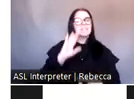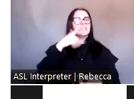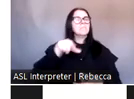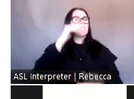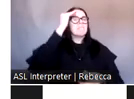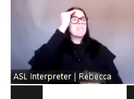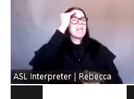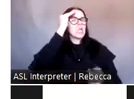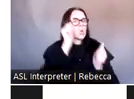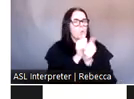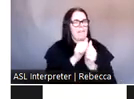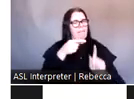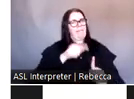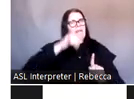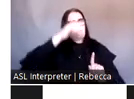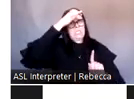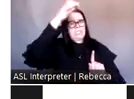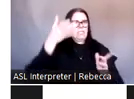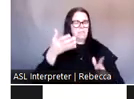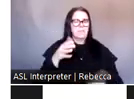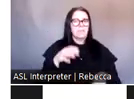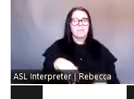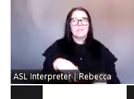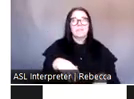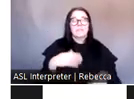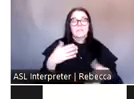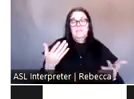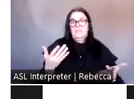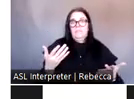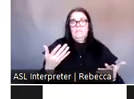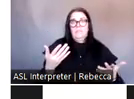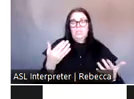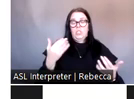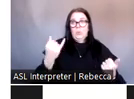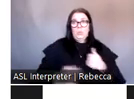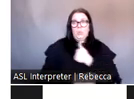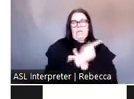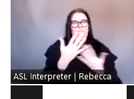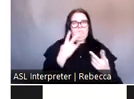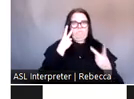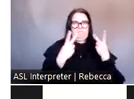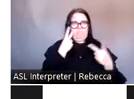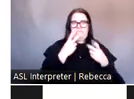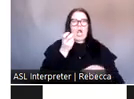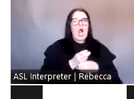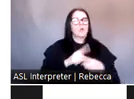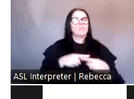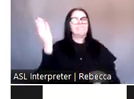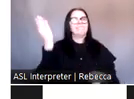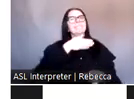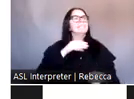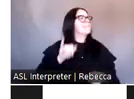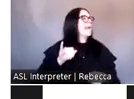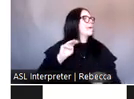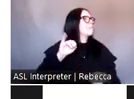today with what micro-credentials are. It's really hard to not have run across something to do with micro-credentials in this last